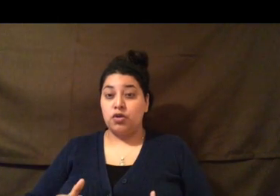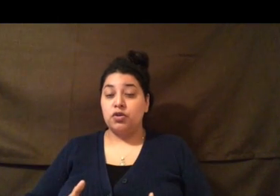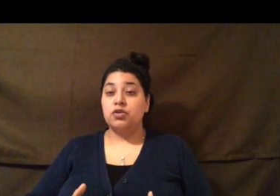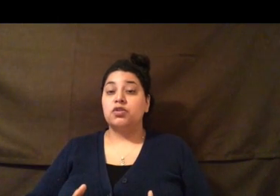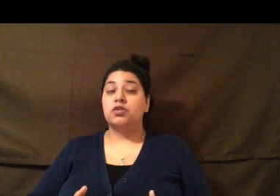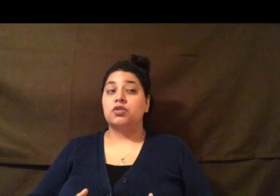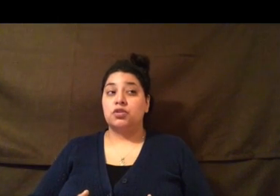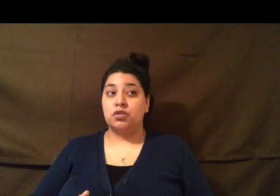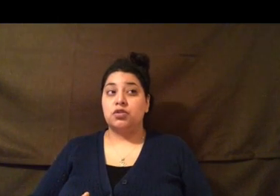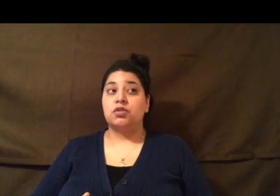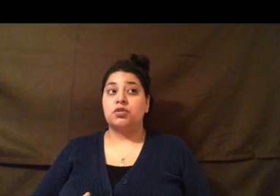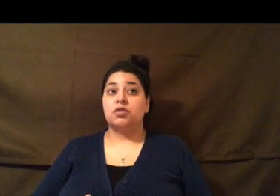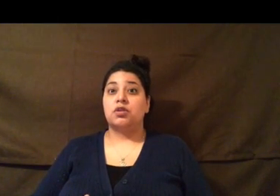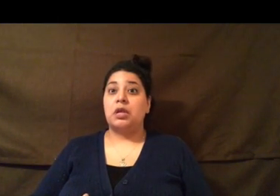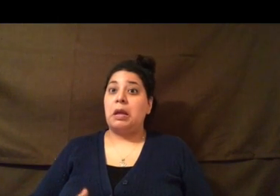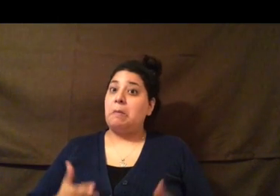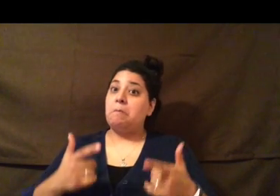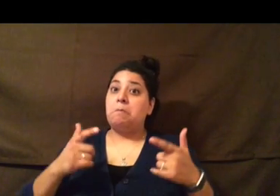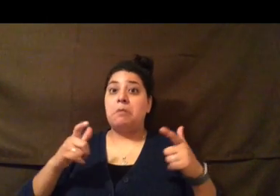are